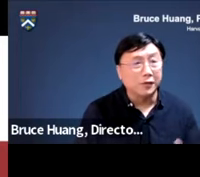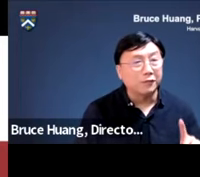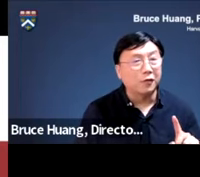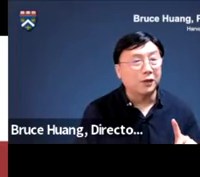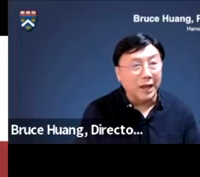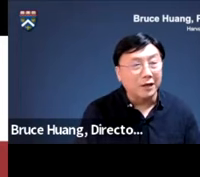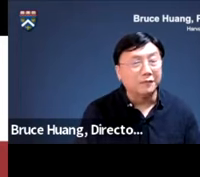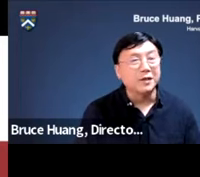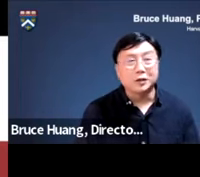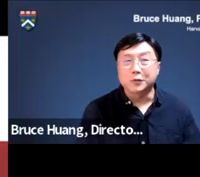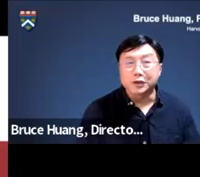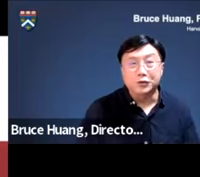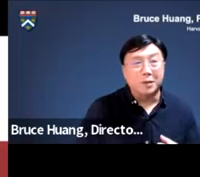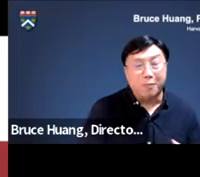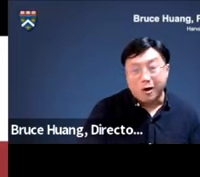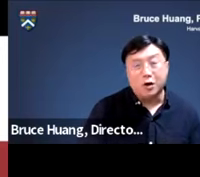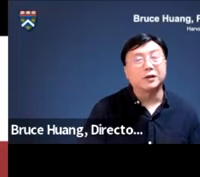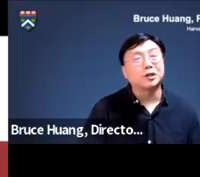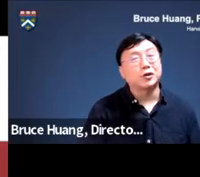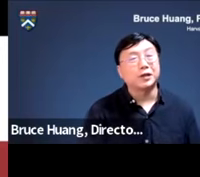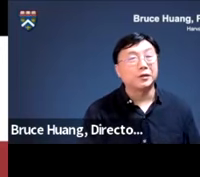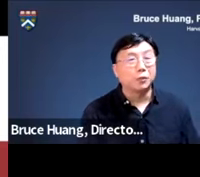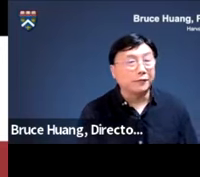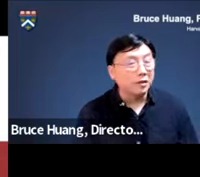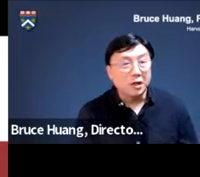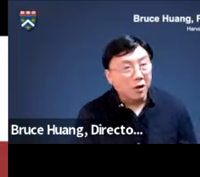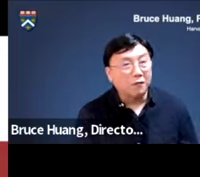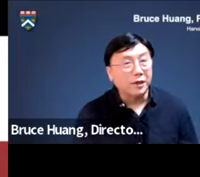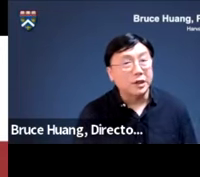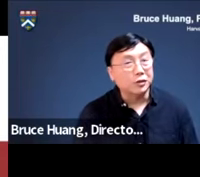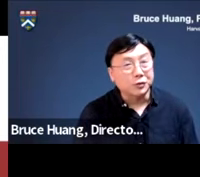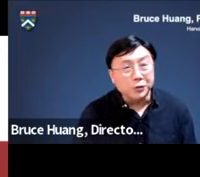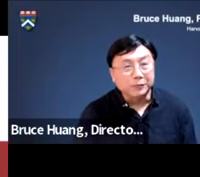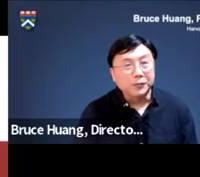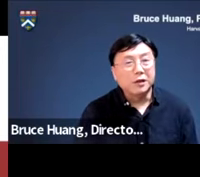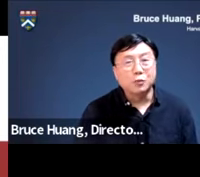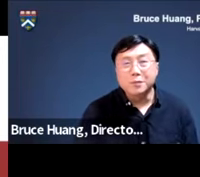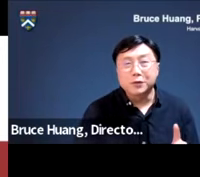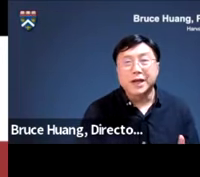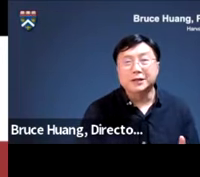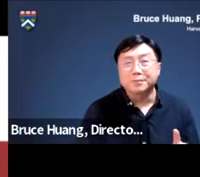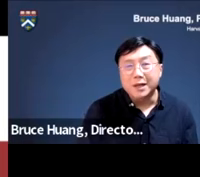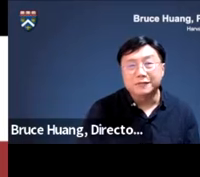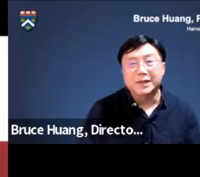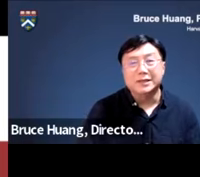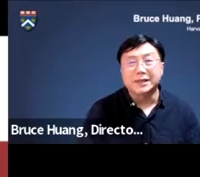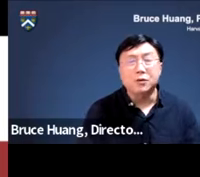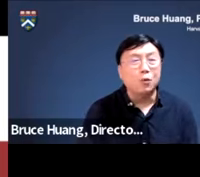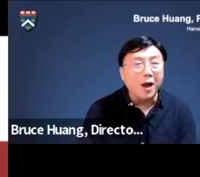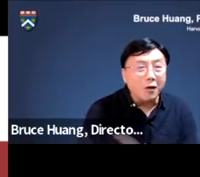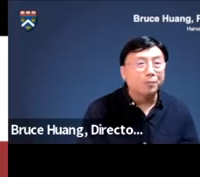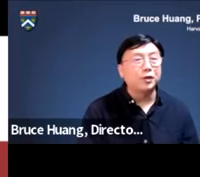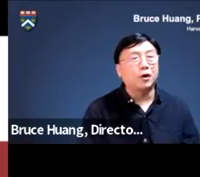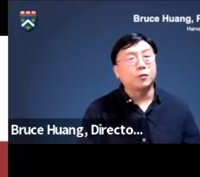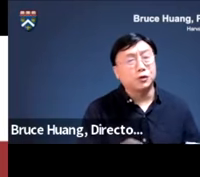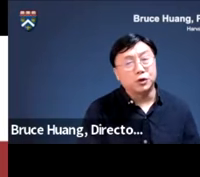are here for life. So as you embark on this journey with Harvard Extension School, remember that the benefit extend